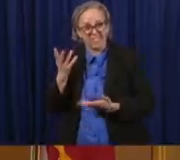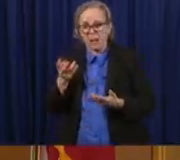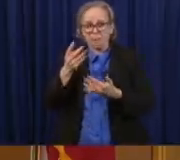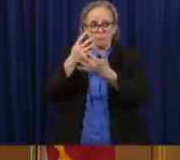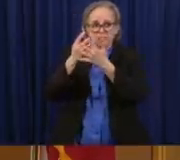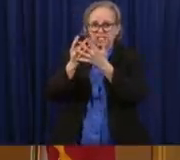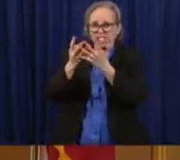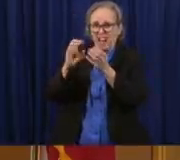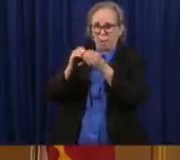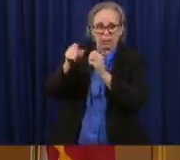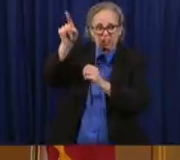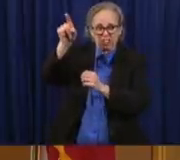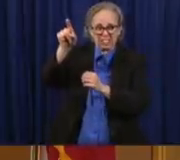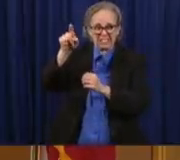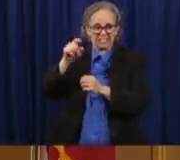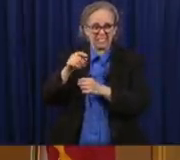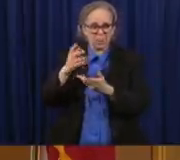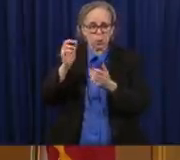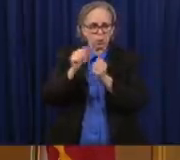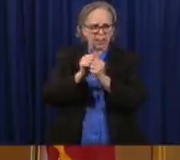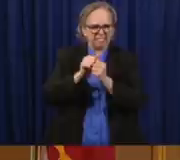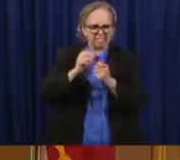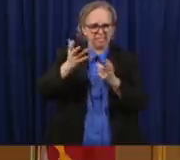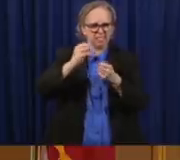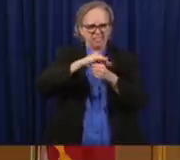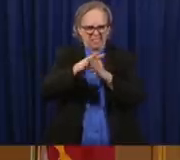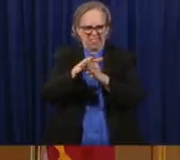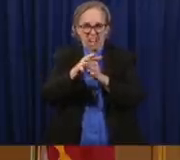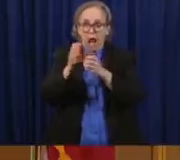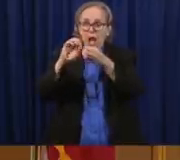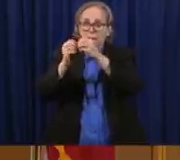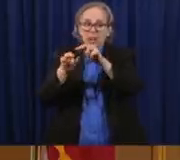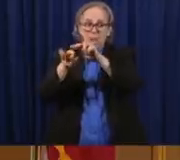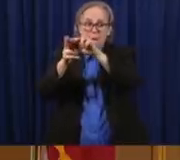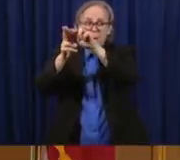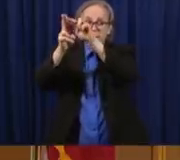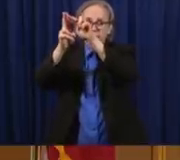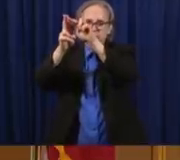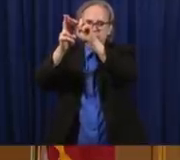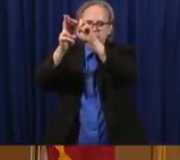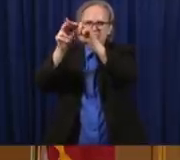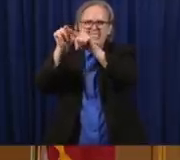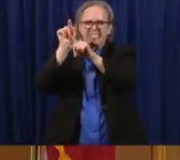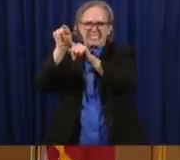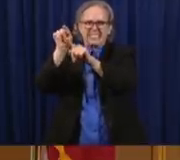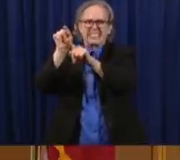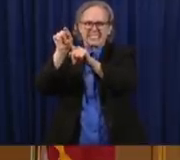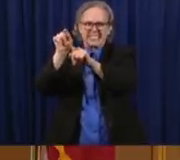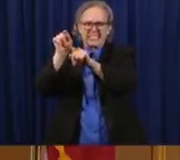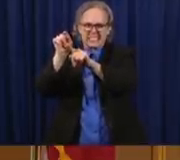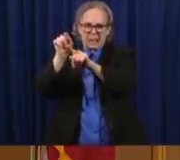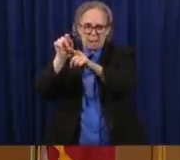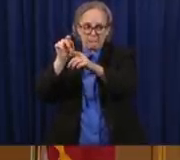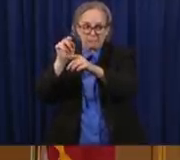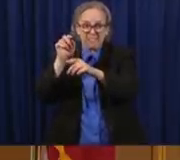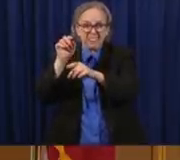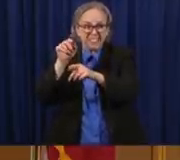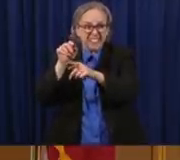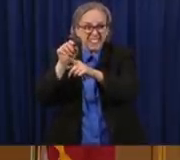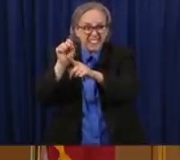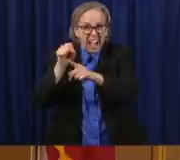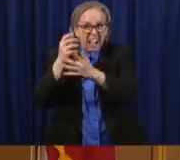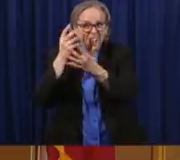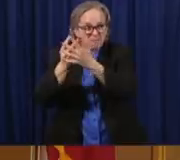the COVID-19 numbers are going up pretty quickly, and that is a function of one, yes, it is in the prison, but it's